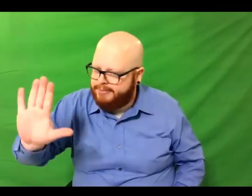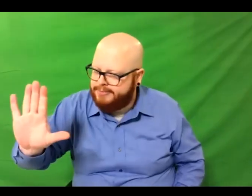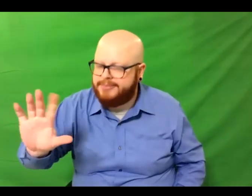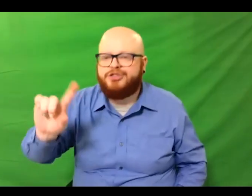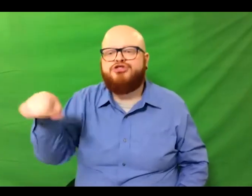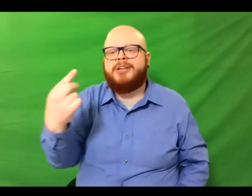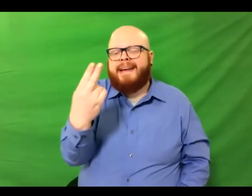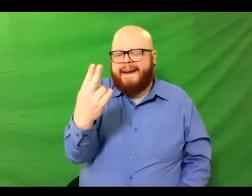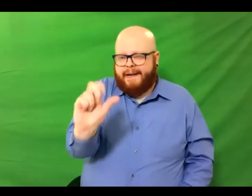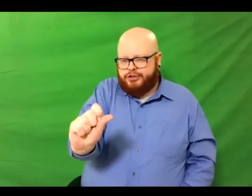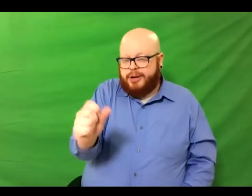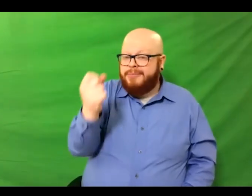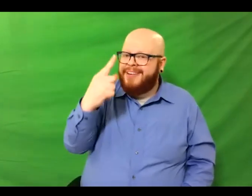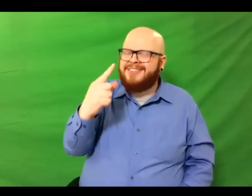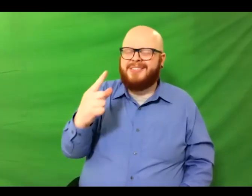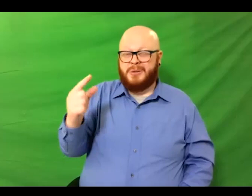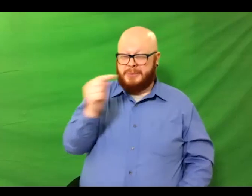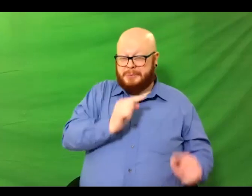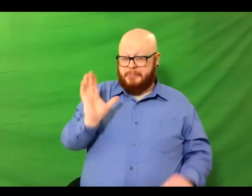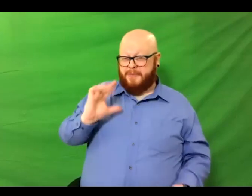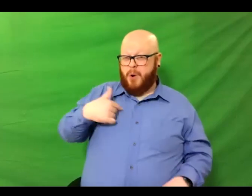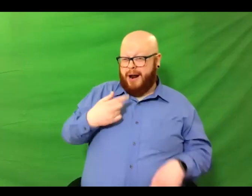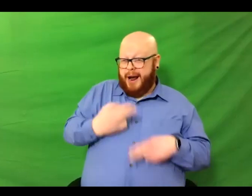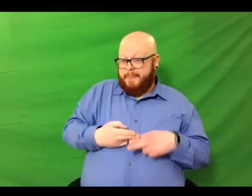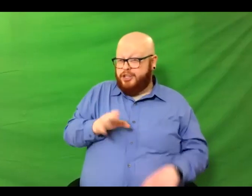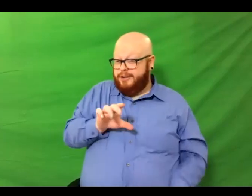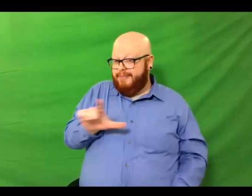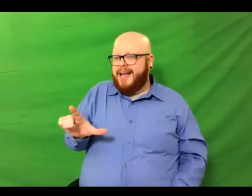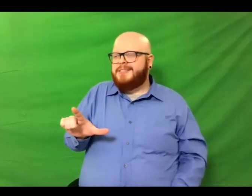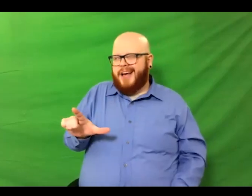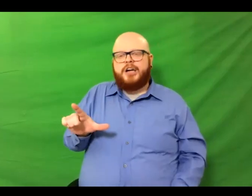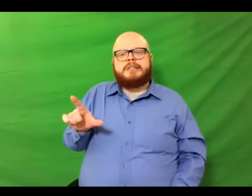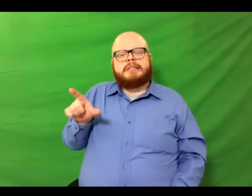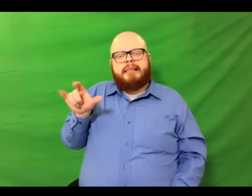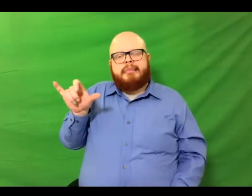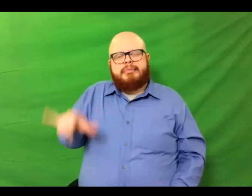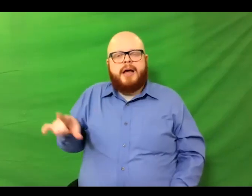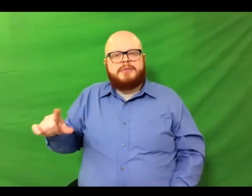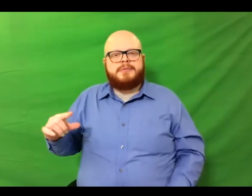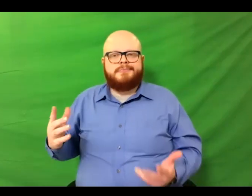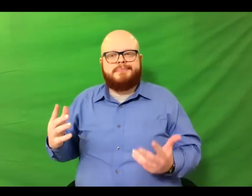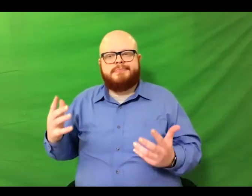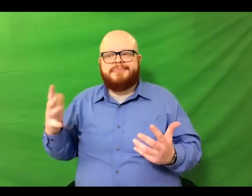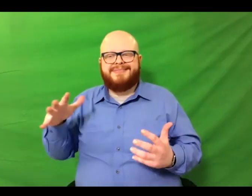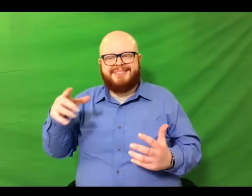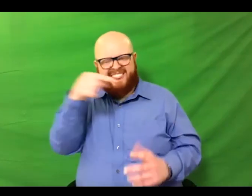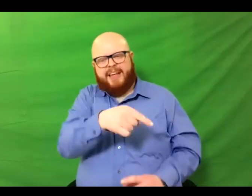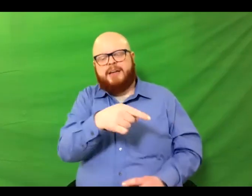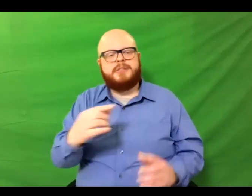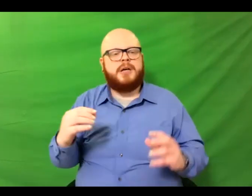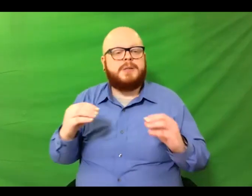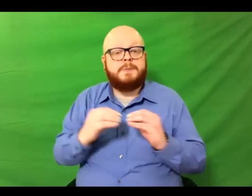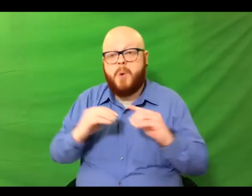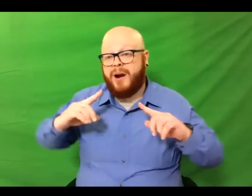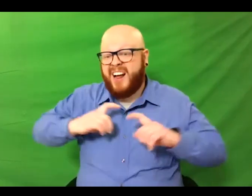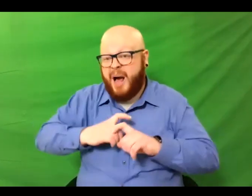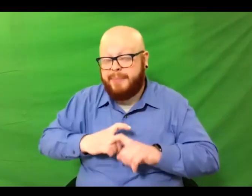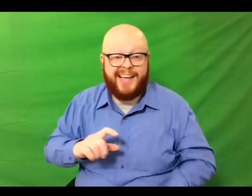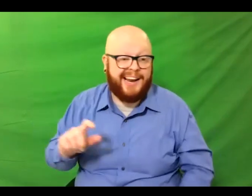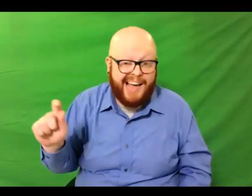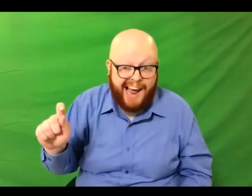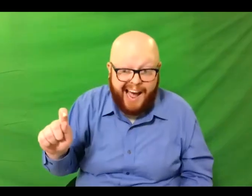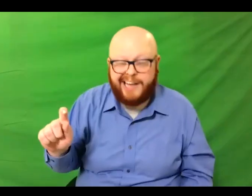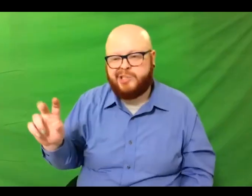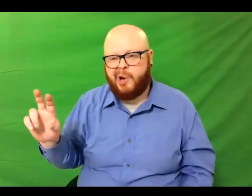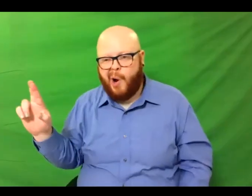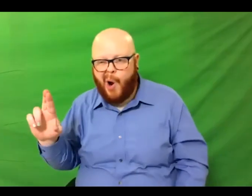those classifiers I mentioned briefly, or the more complex X hand shape or R hand shape. I'm not using it as the letter, but I'm going to use it